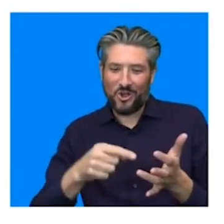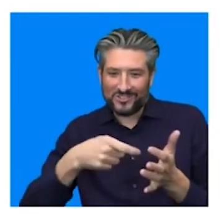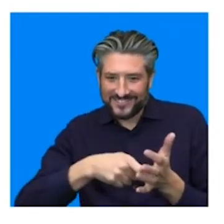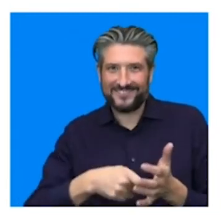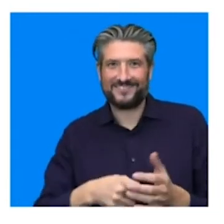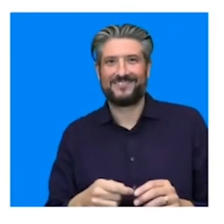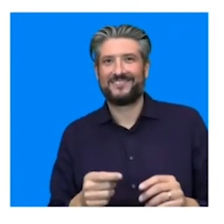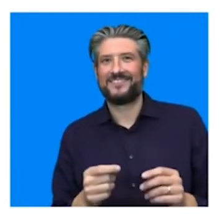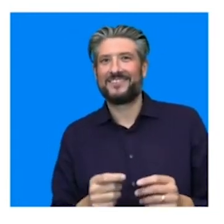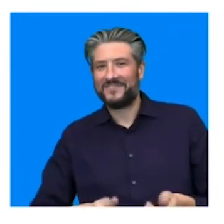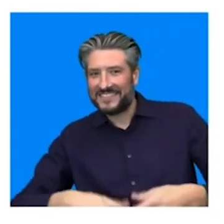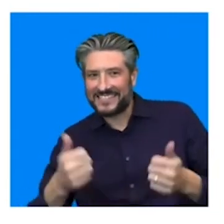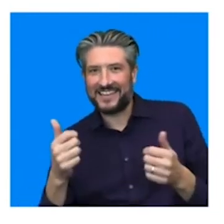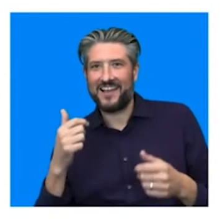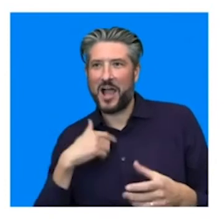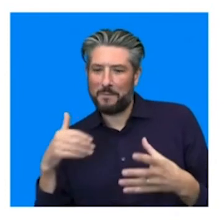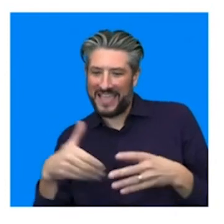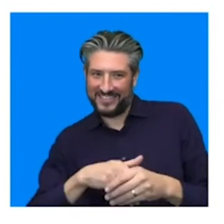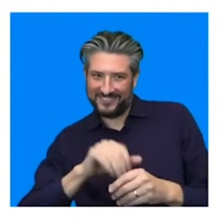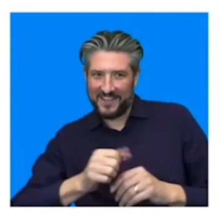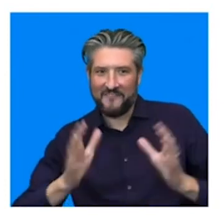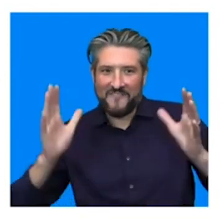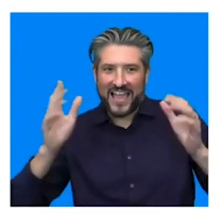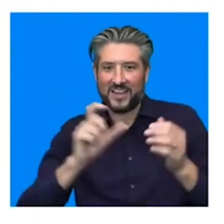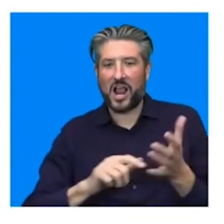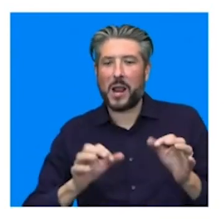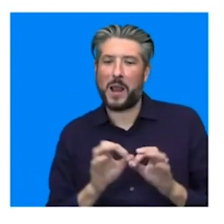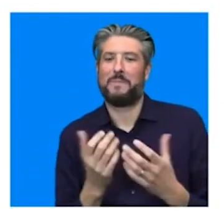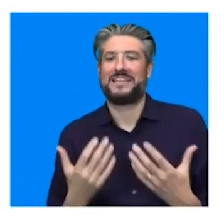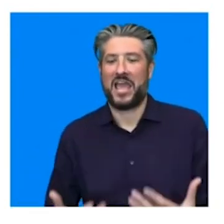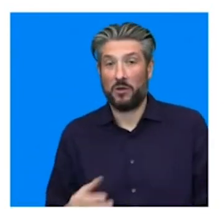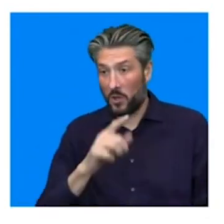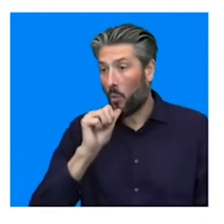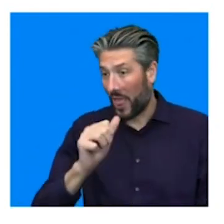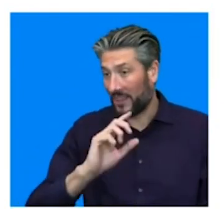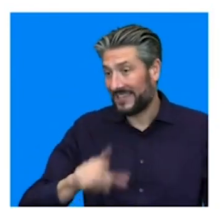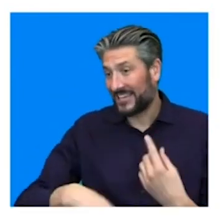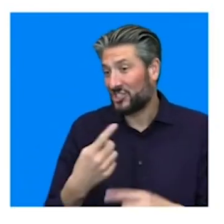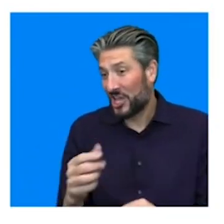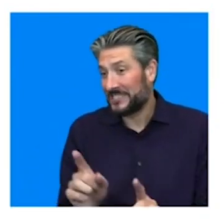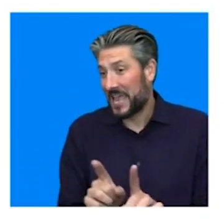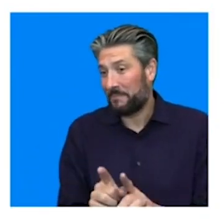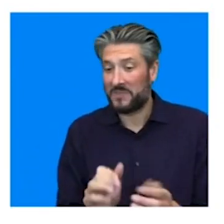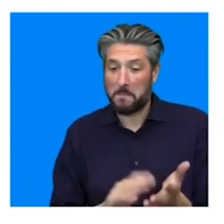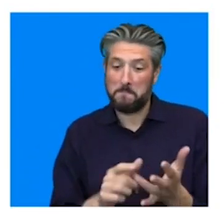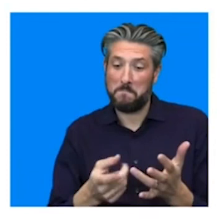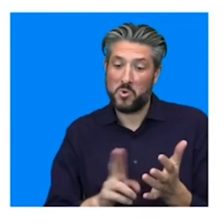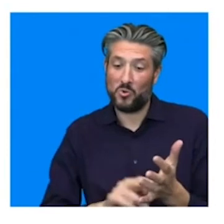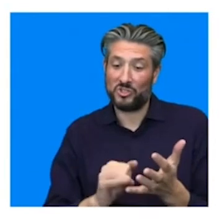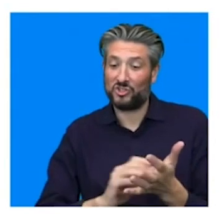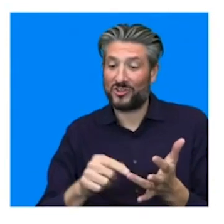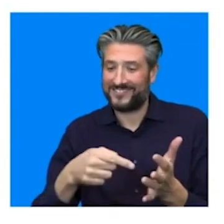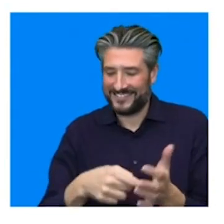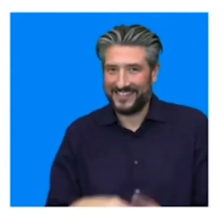the moonshot fan club now. And what are we going to do next year? Well, I don't exactly. I think you didn't, but frankly, you didn't get Satya. That's all